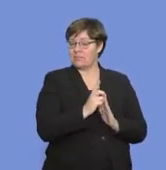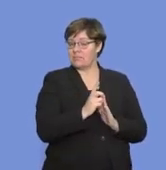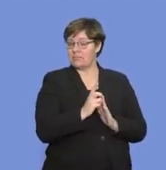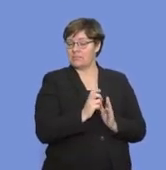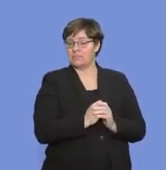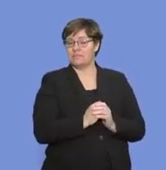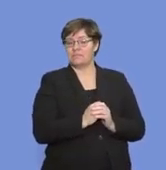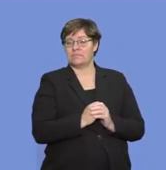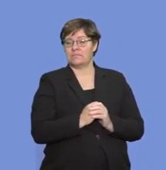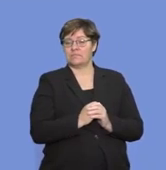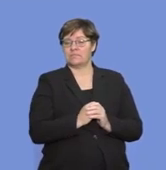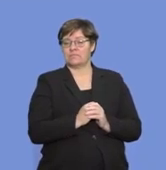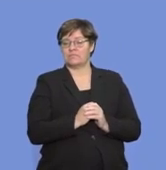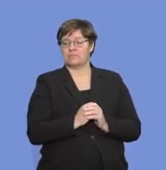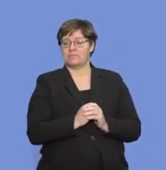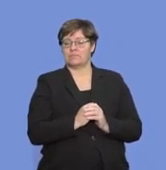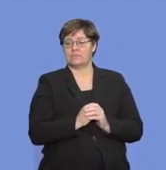into